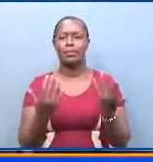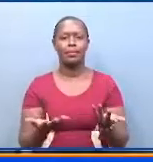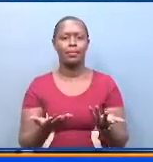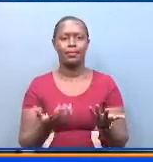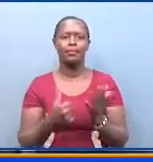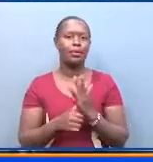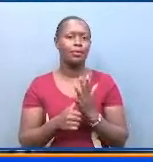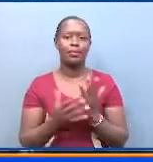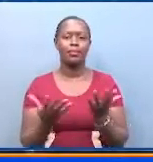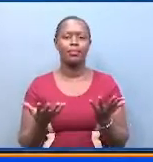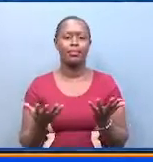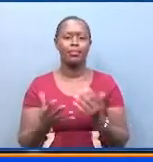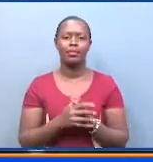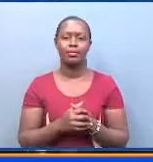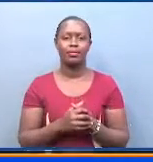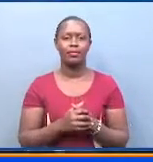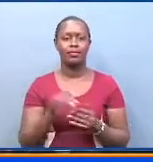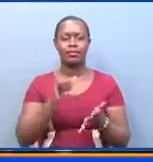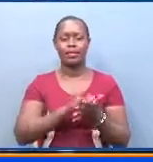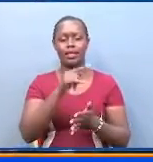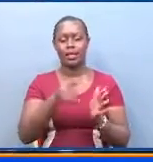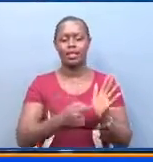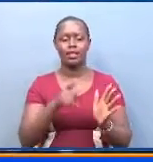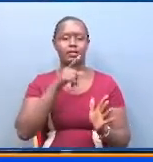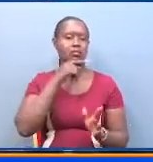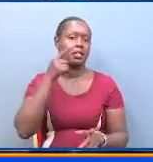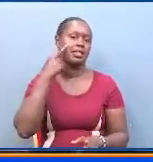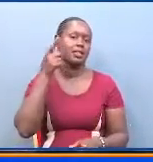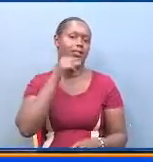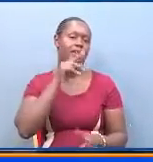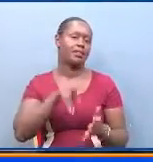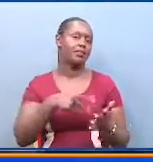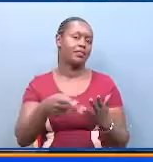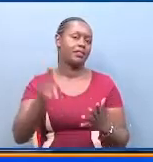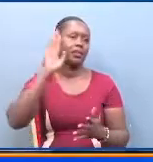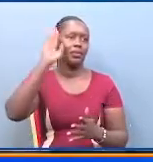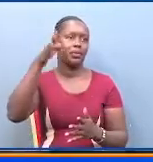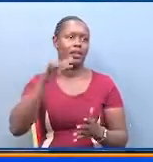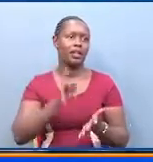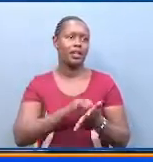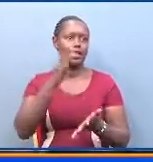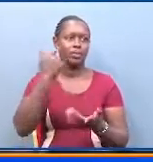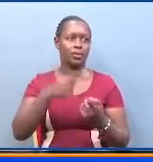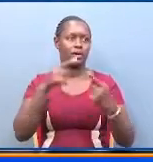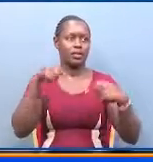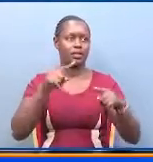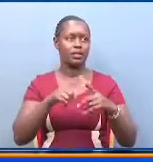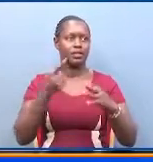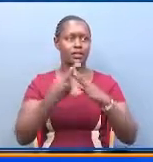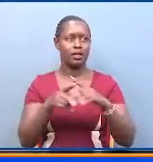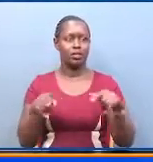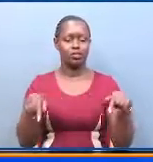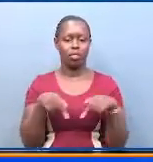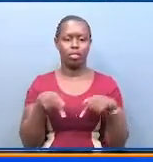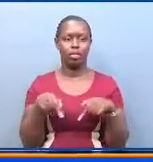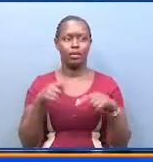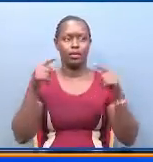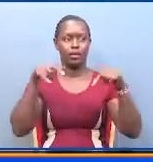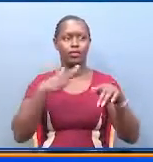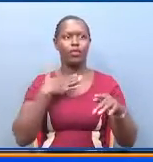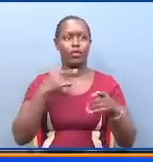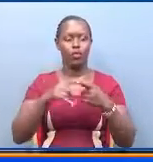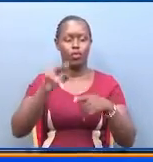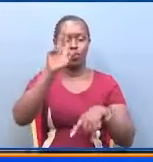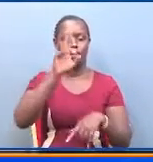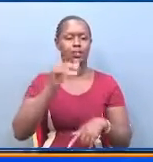gani? Hii jamaa tayari maona atashindwa. Sasa ameanza kutetemeka. Anataka huruma